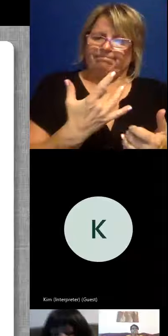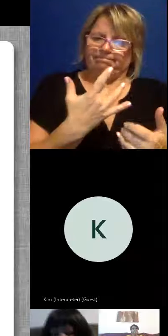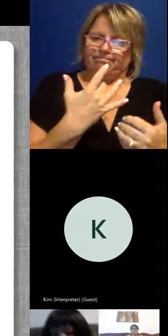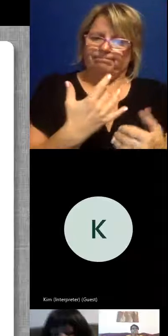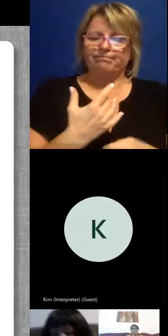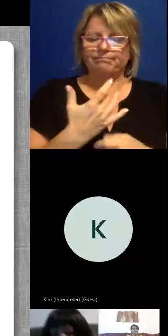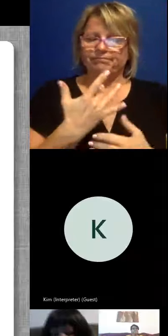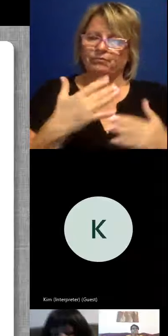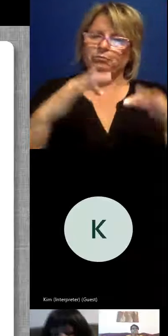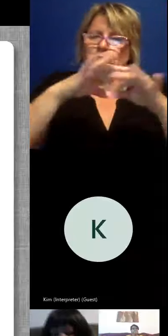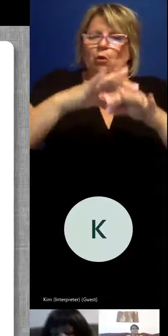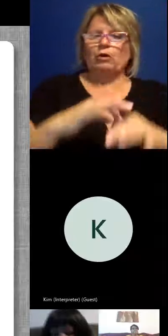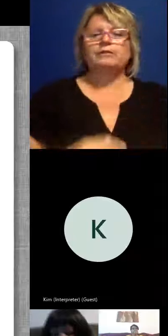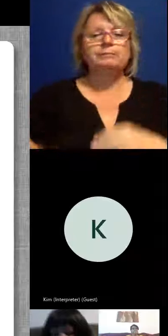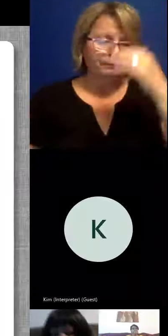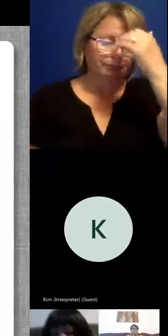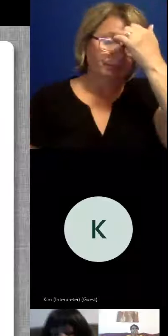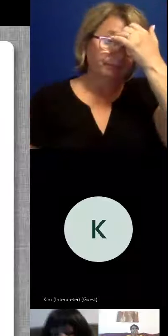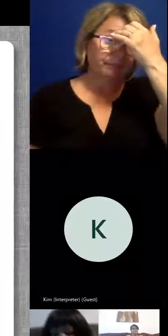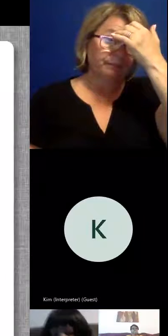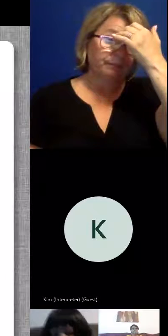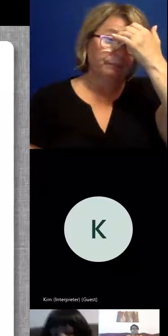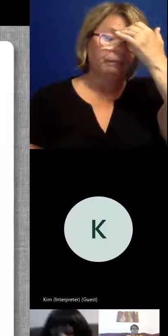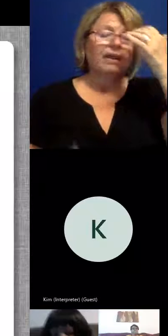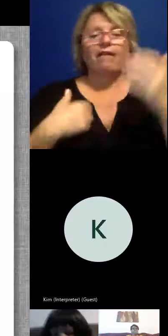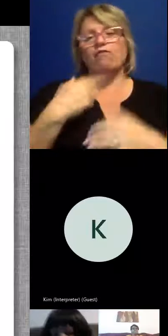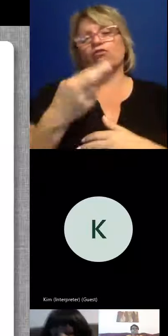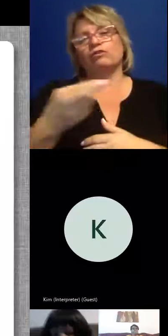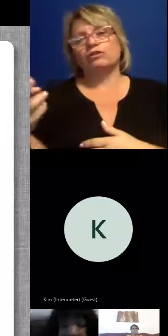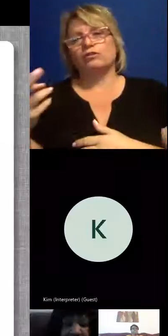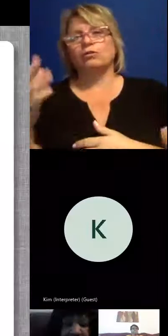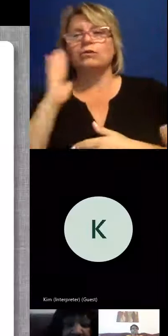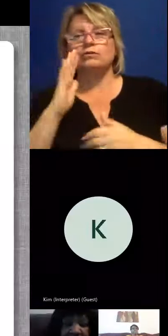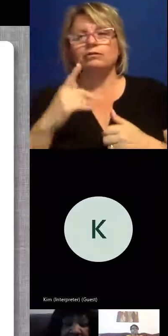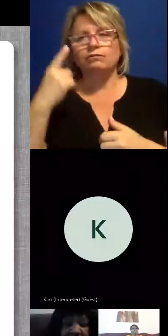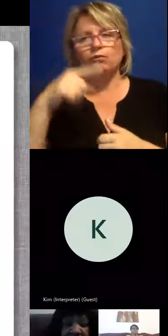are some helpful voting resources for you.